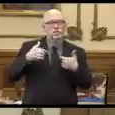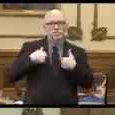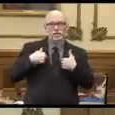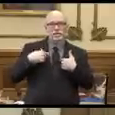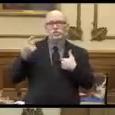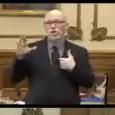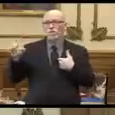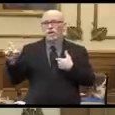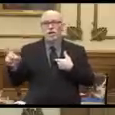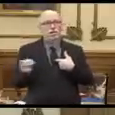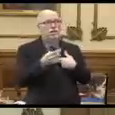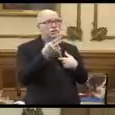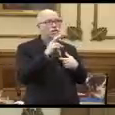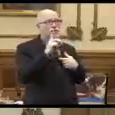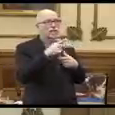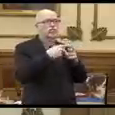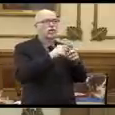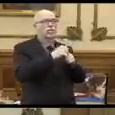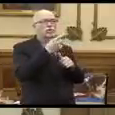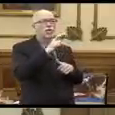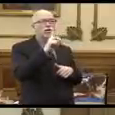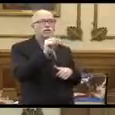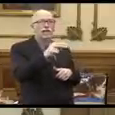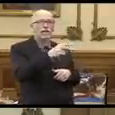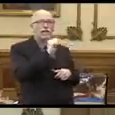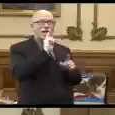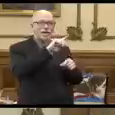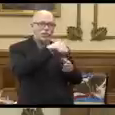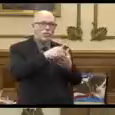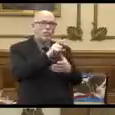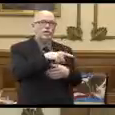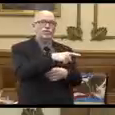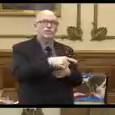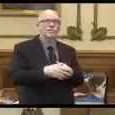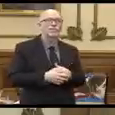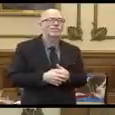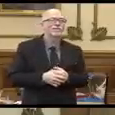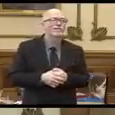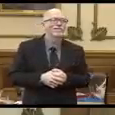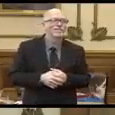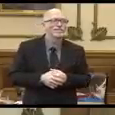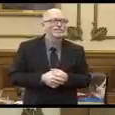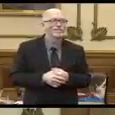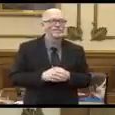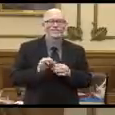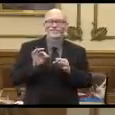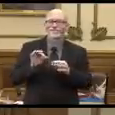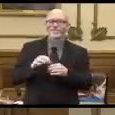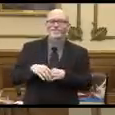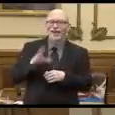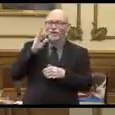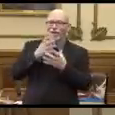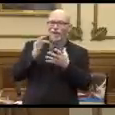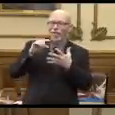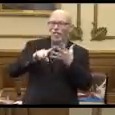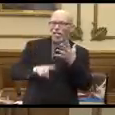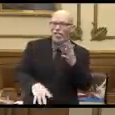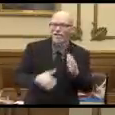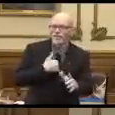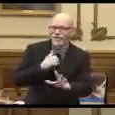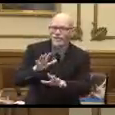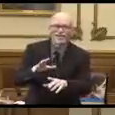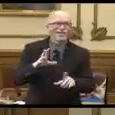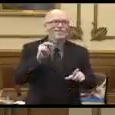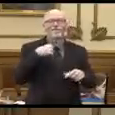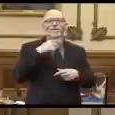Box to Dr. Dan, and we'll just start with Dr. Dan and see if he can answer the whole question. Thank you, Okay, Dan. I know there was a lot there, so thanks. No, that's good.